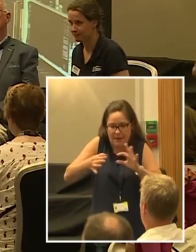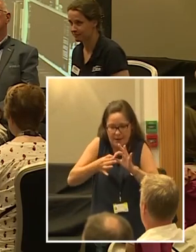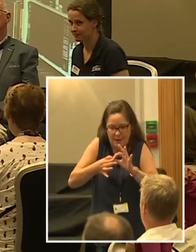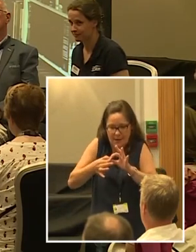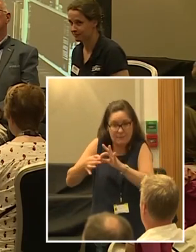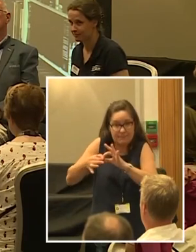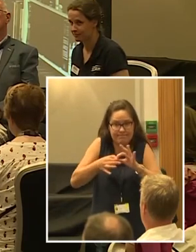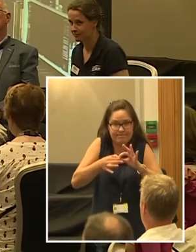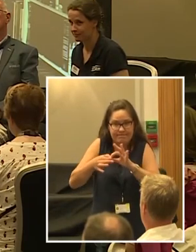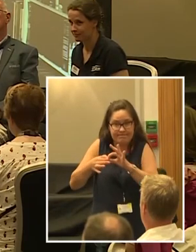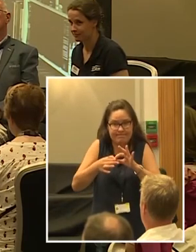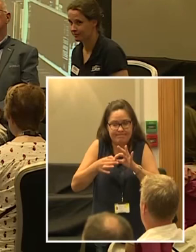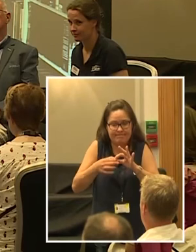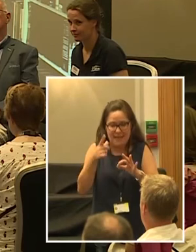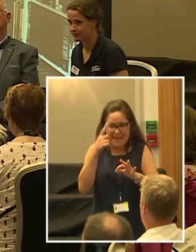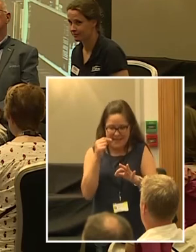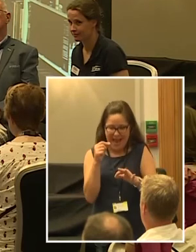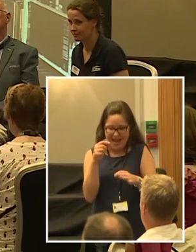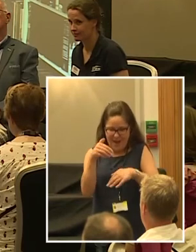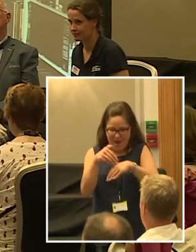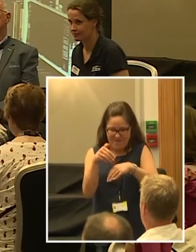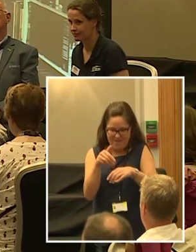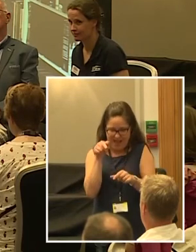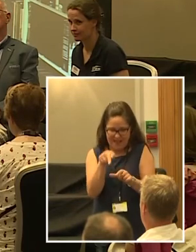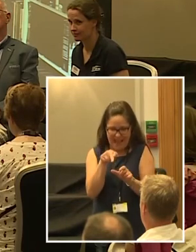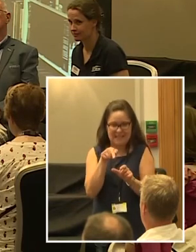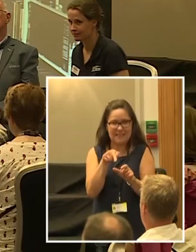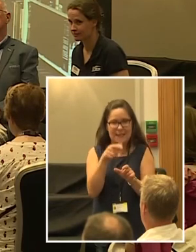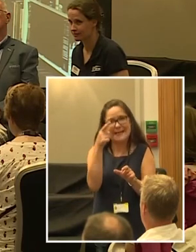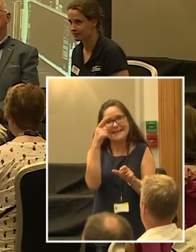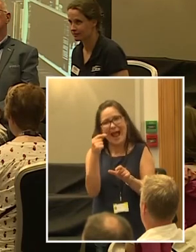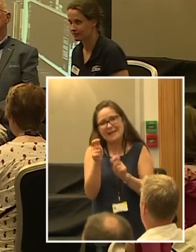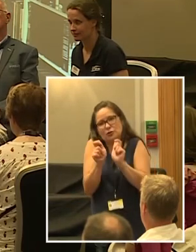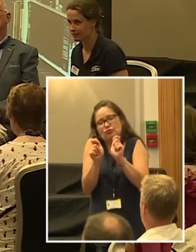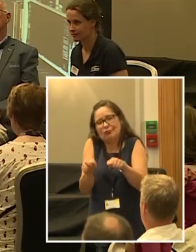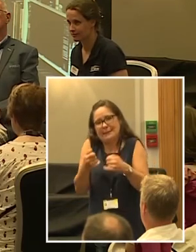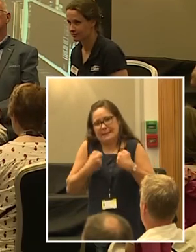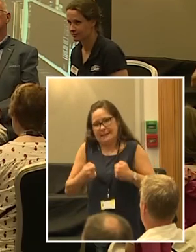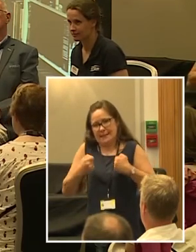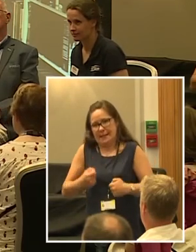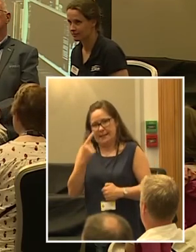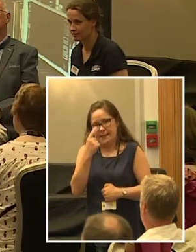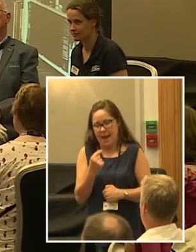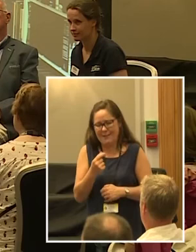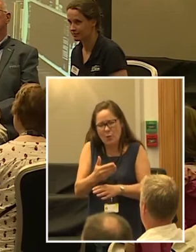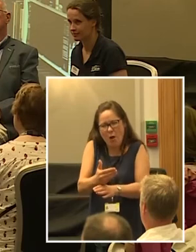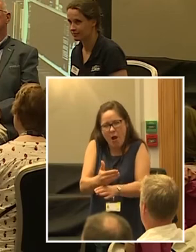message, we will effectively treat the disease. And in early stages